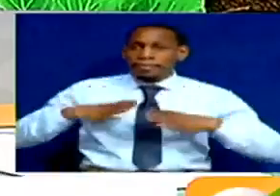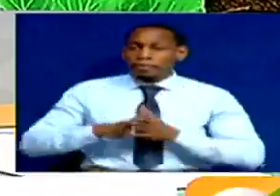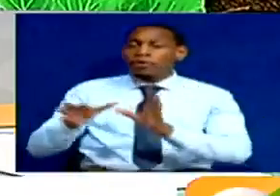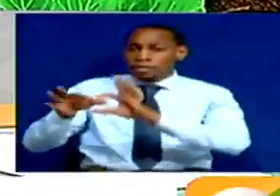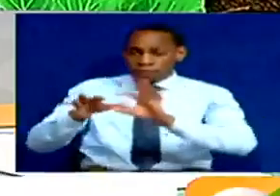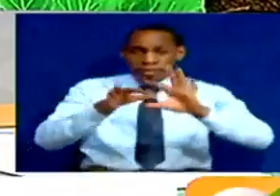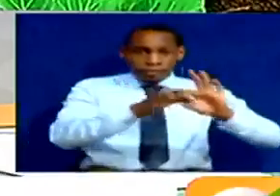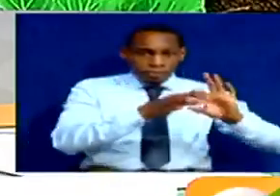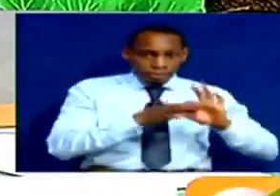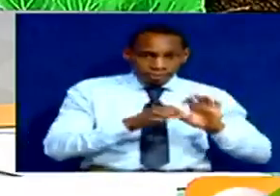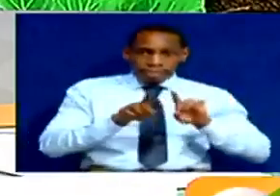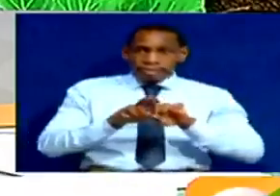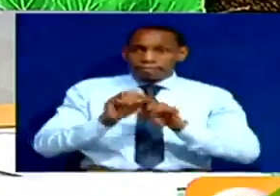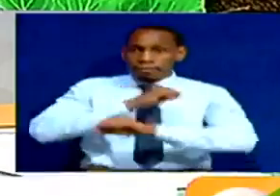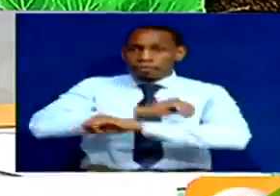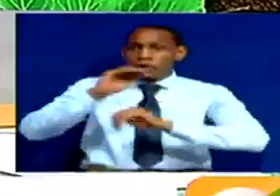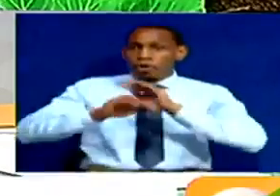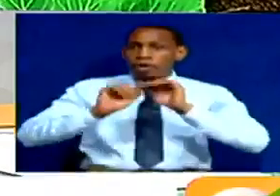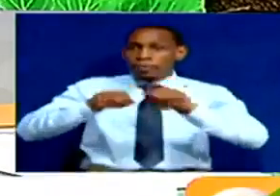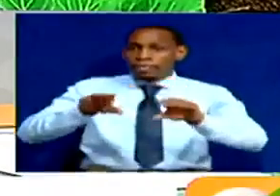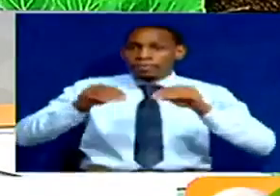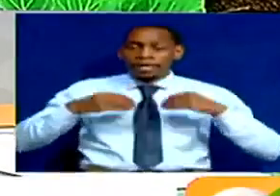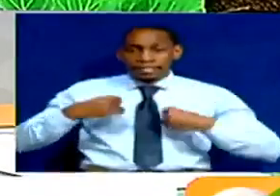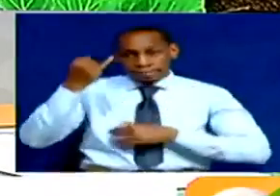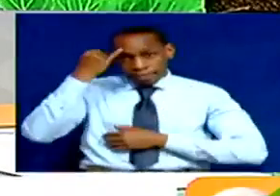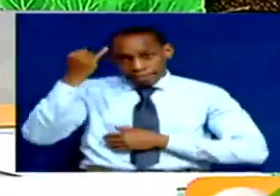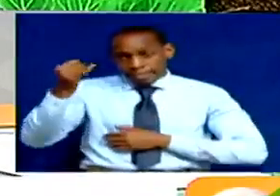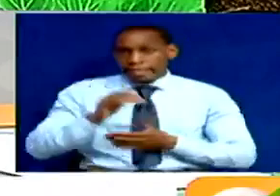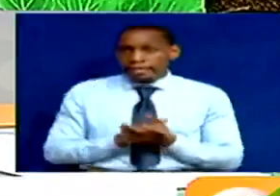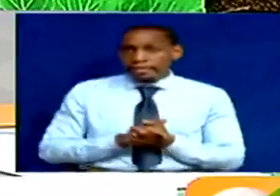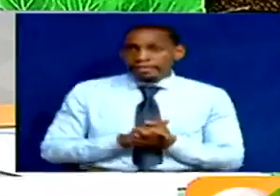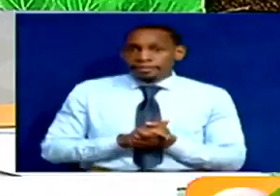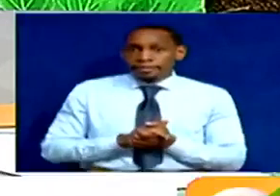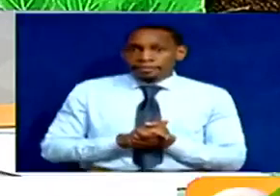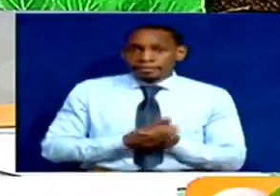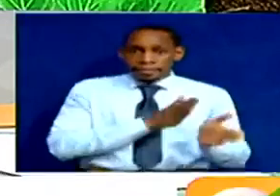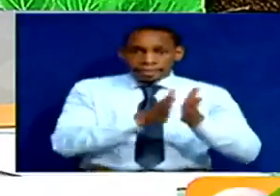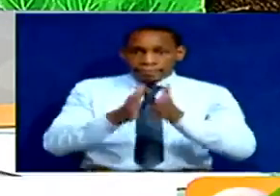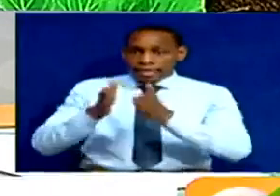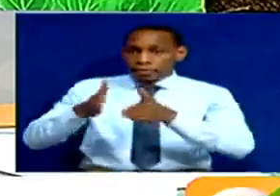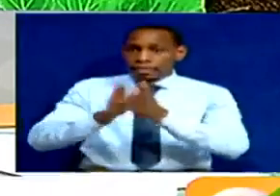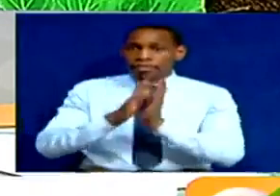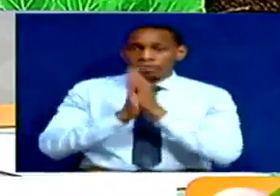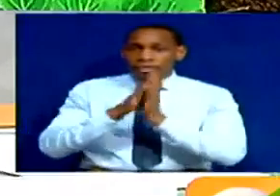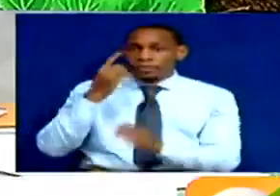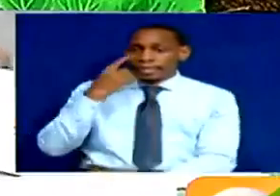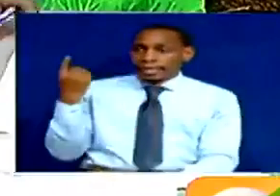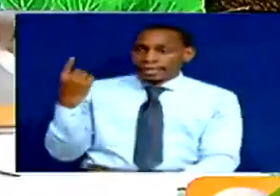to join and ensure all schools embrace the concept, albeit in a phased approach. Take a